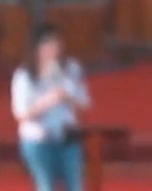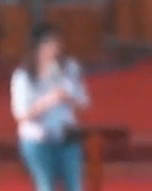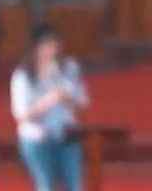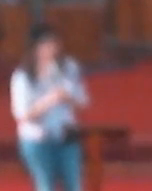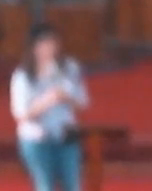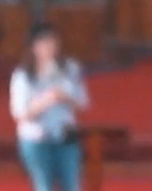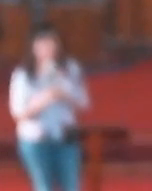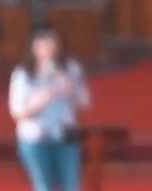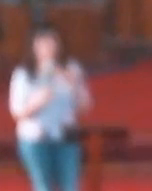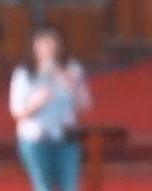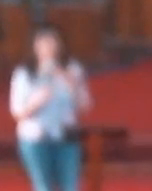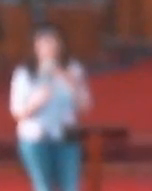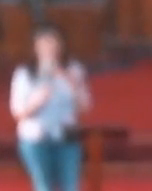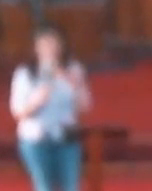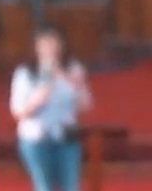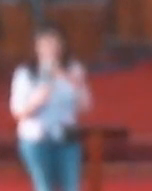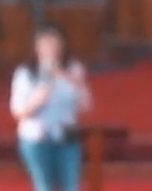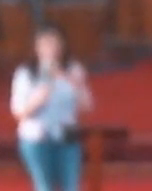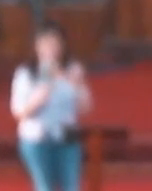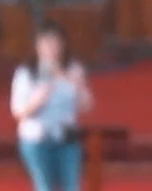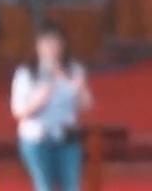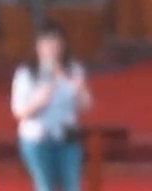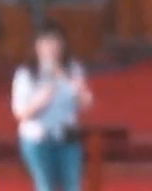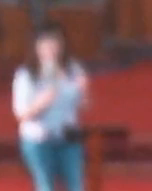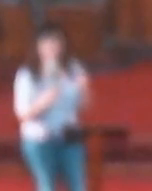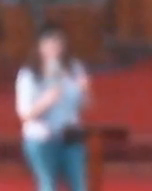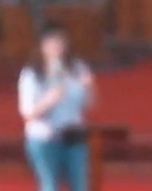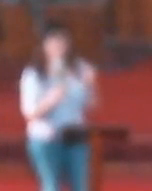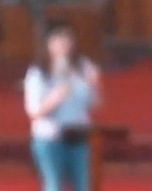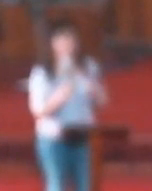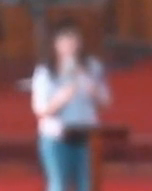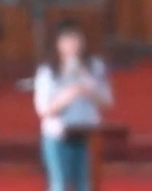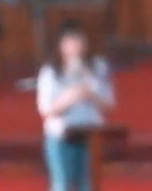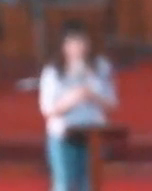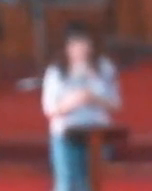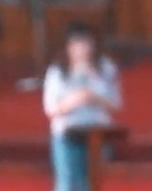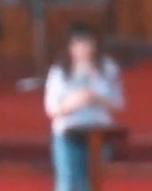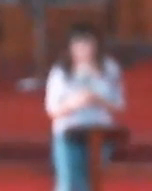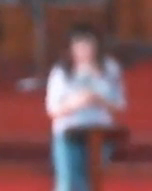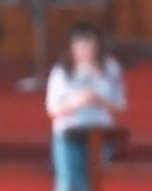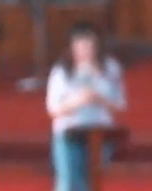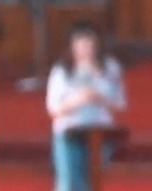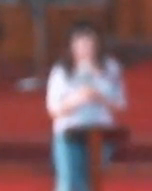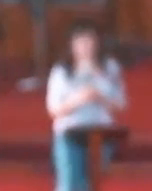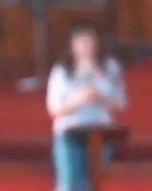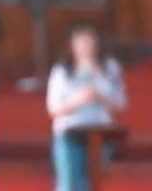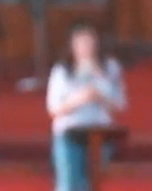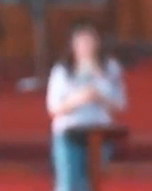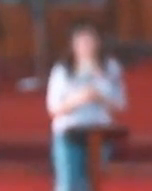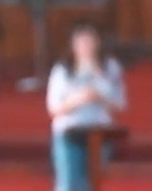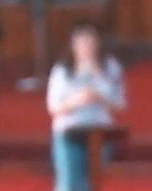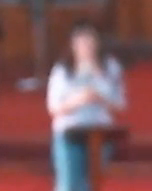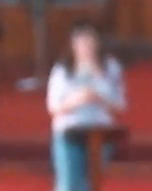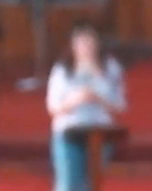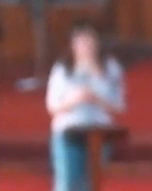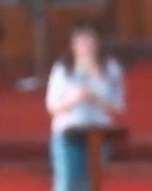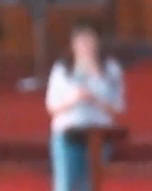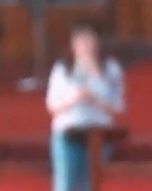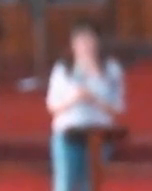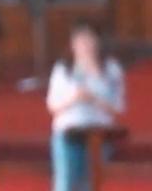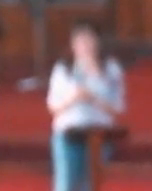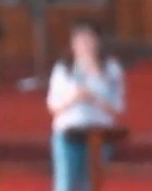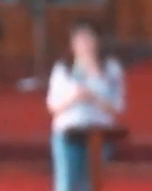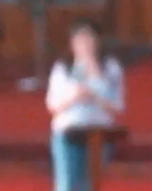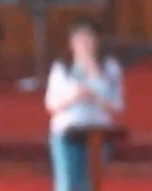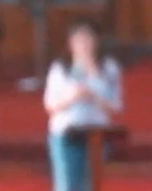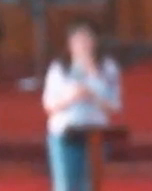psalmist says that we need to keep our tongue guarded so that we do not offend the Lord. Y después hace una par de semanas